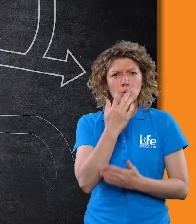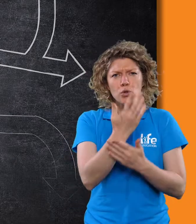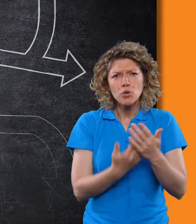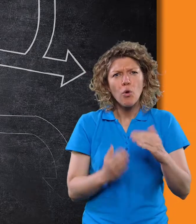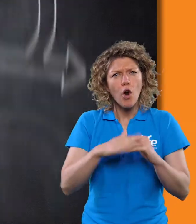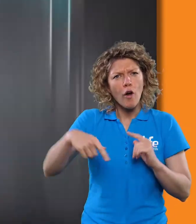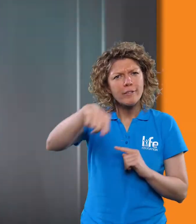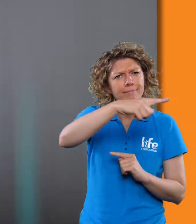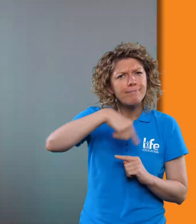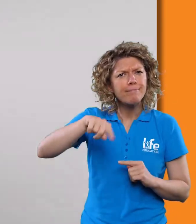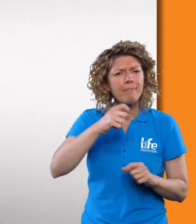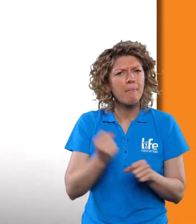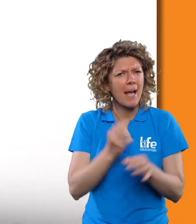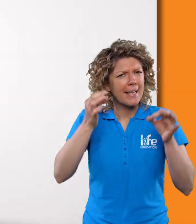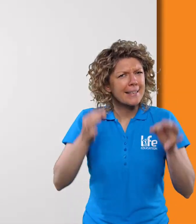tricky decision to make.